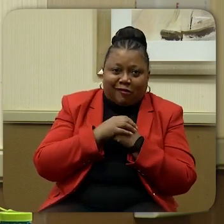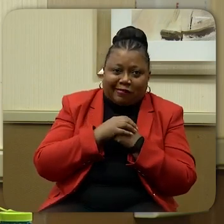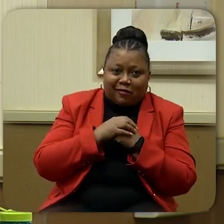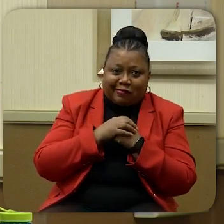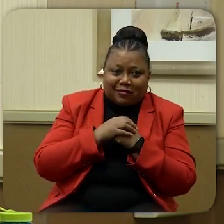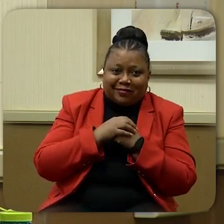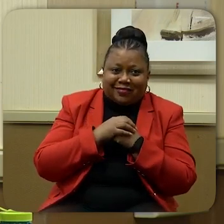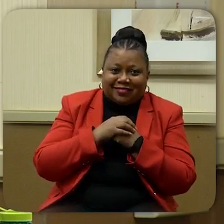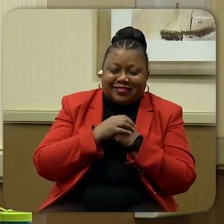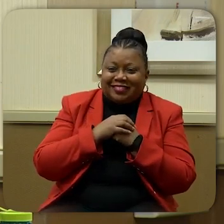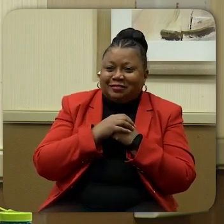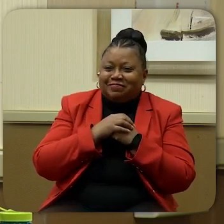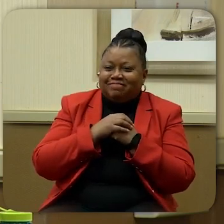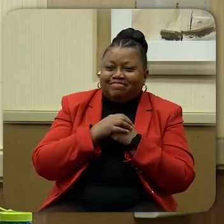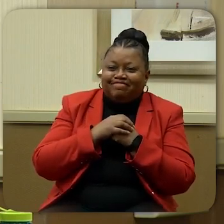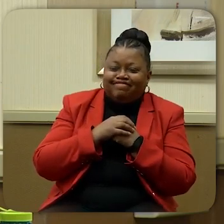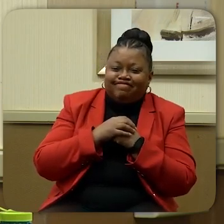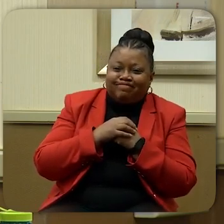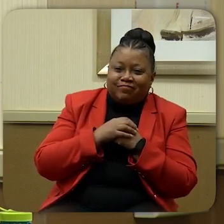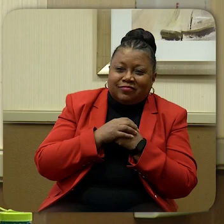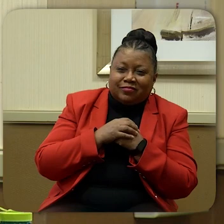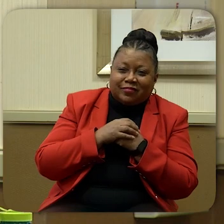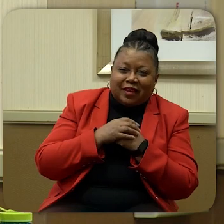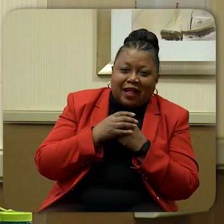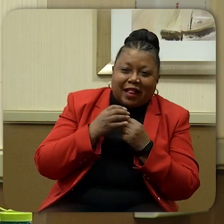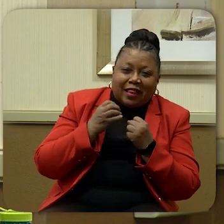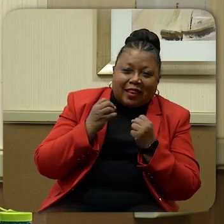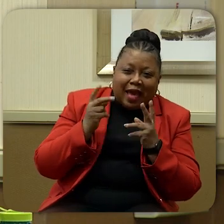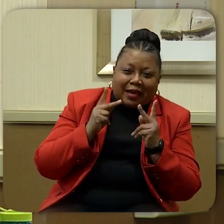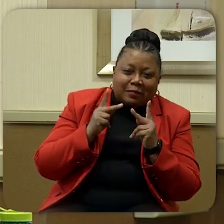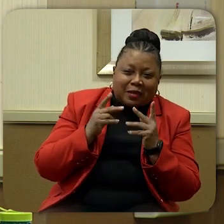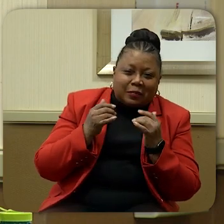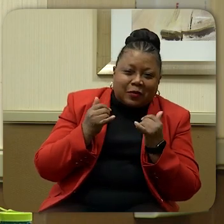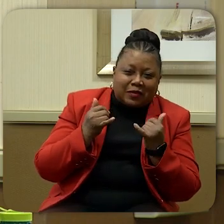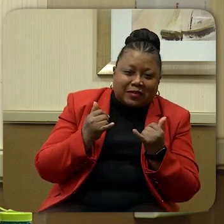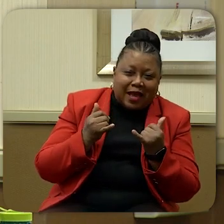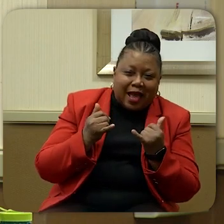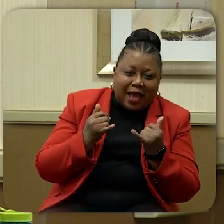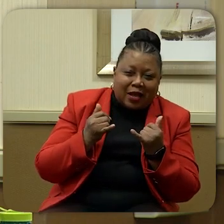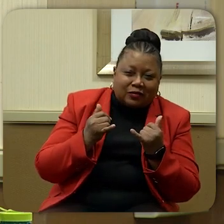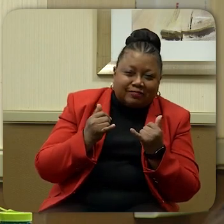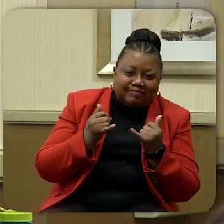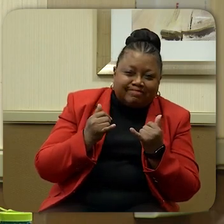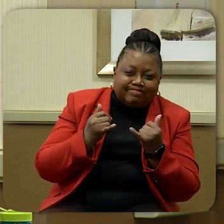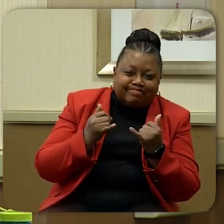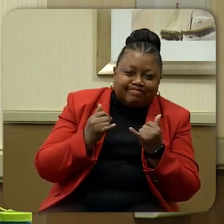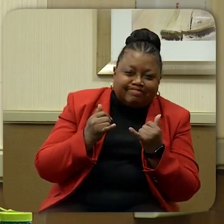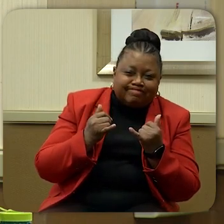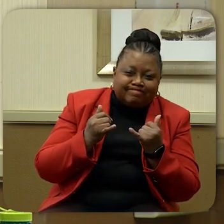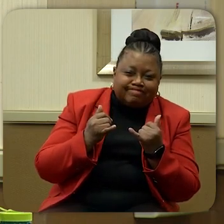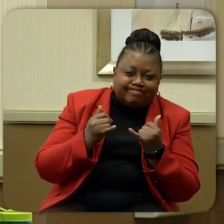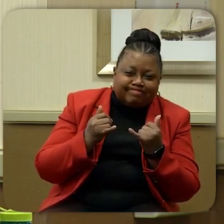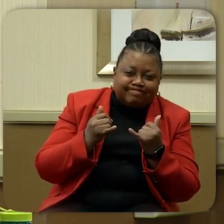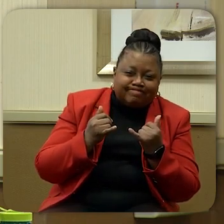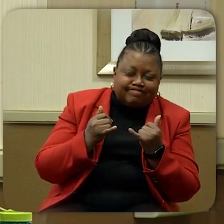question. It almost, I found there's a lot of people now at that, I would